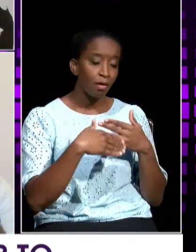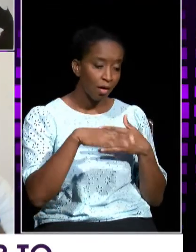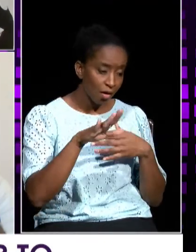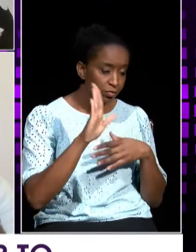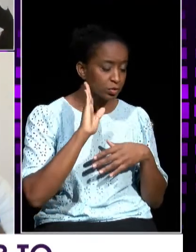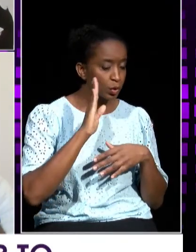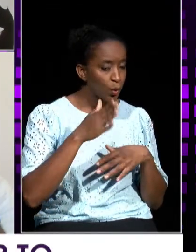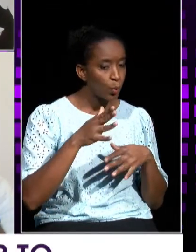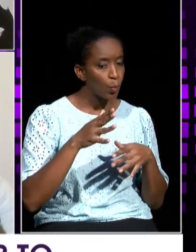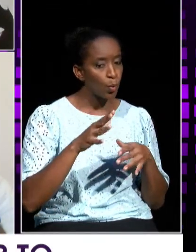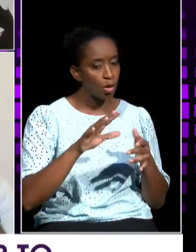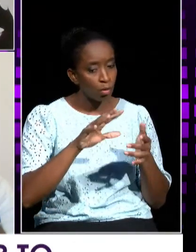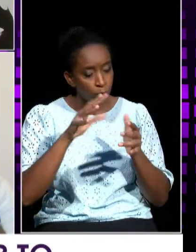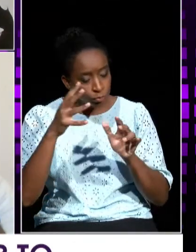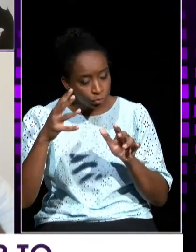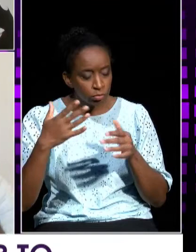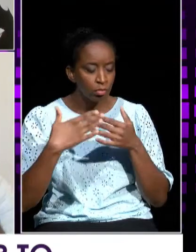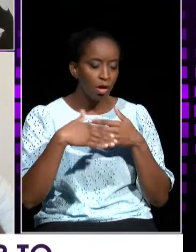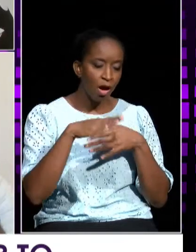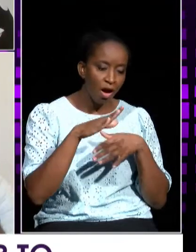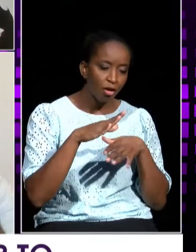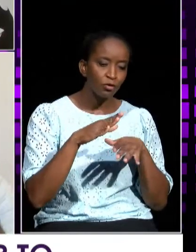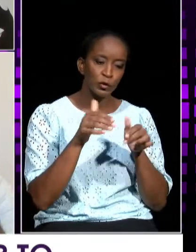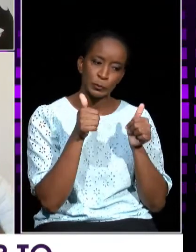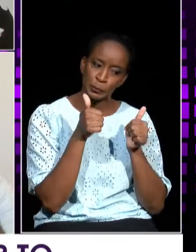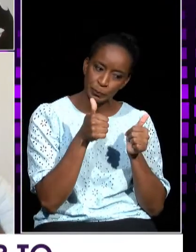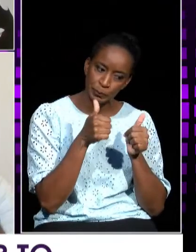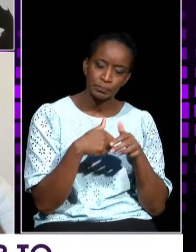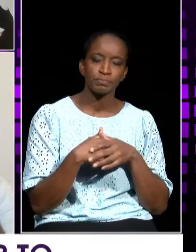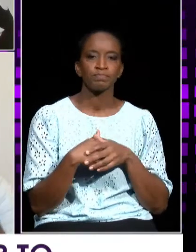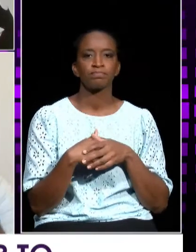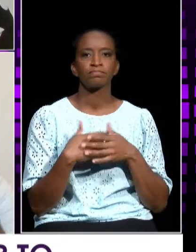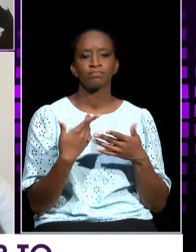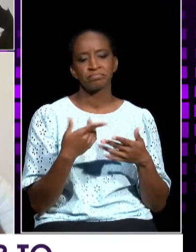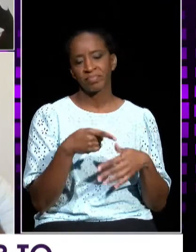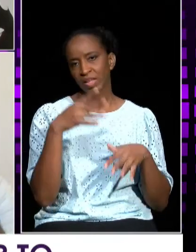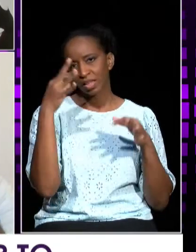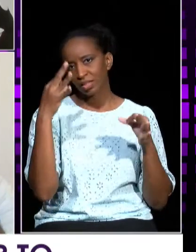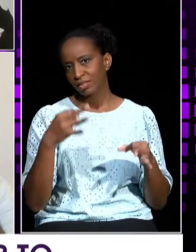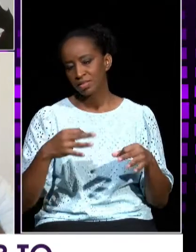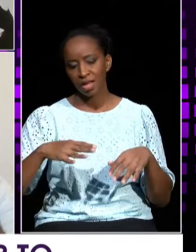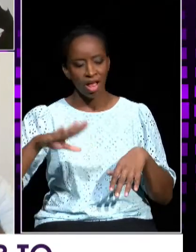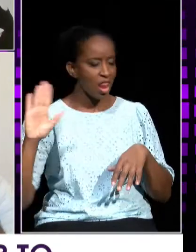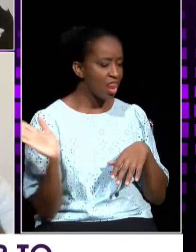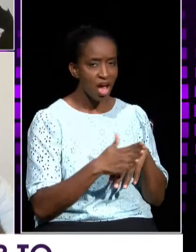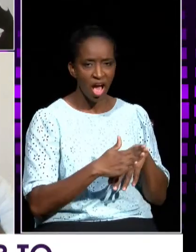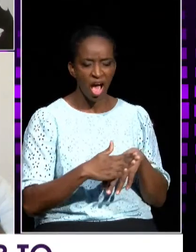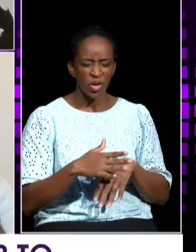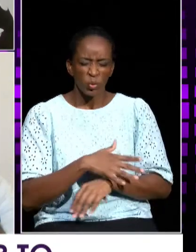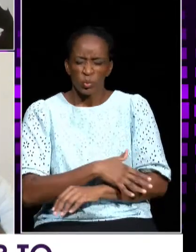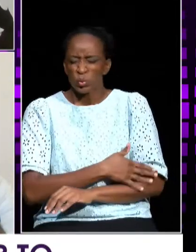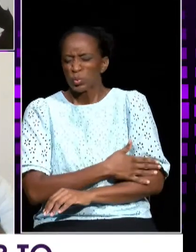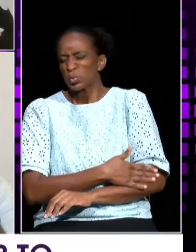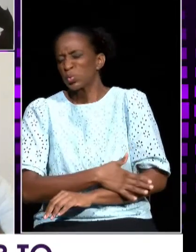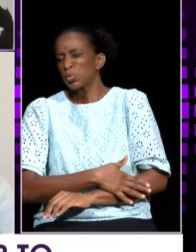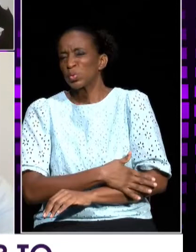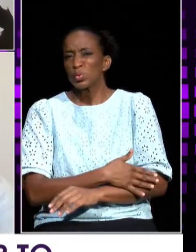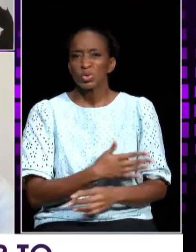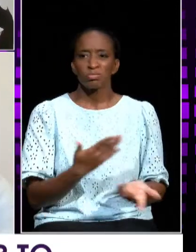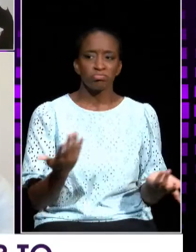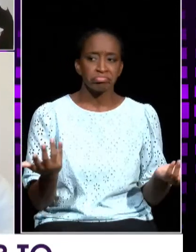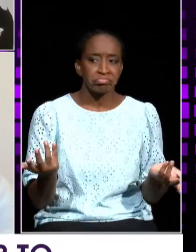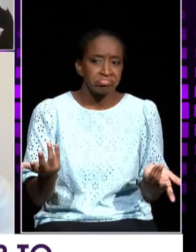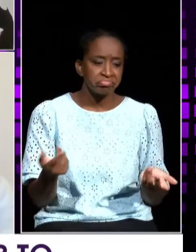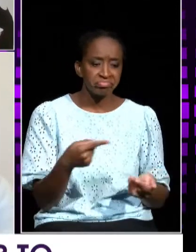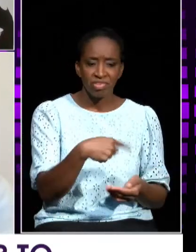punishment? You make a choice, you get a lash, it inflicts pain. What message are we sending there? Roland, I want to come to you,